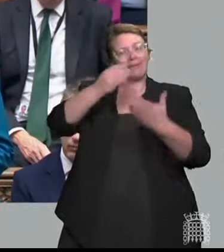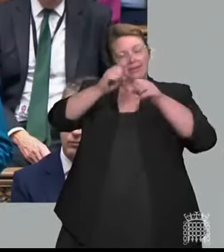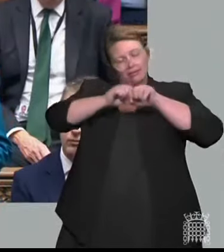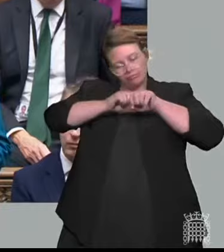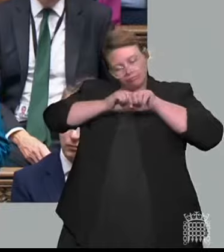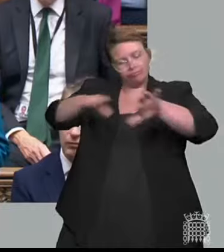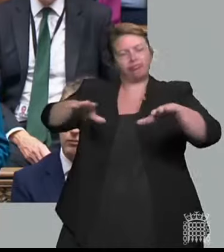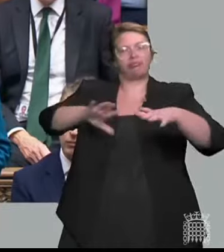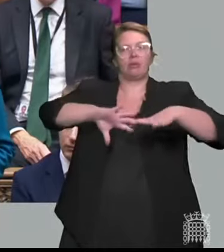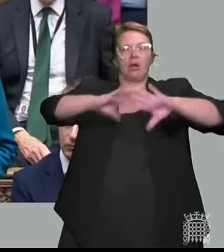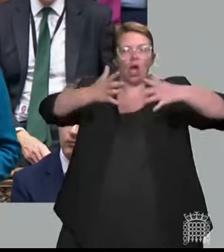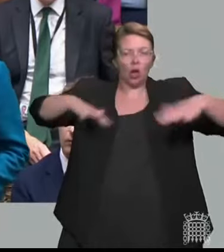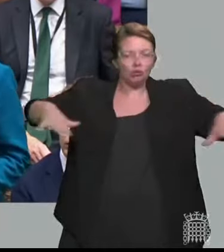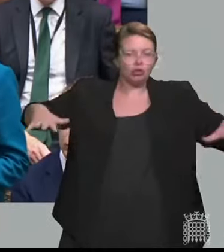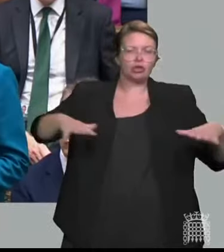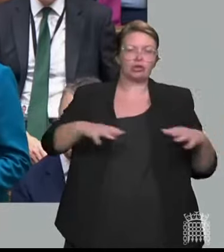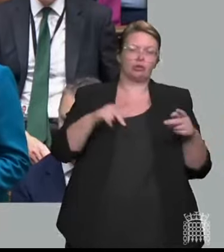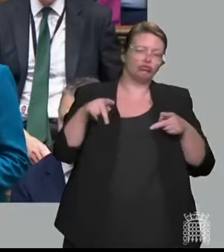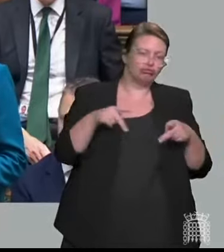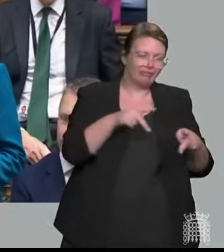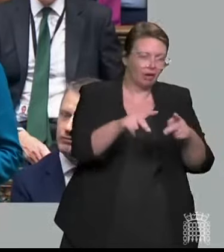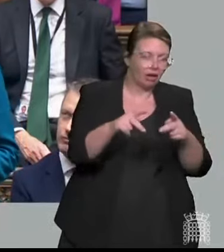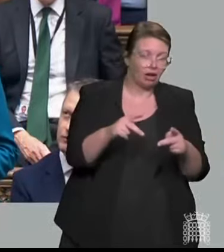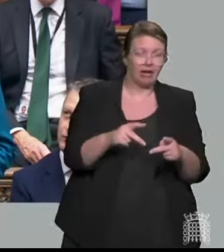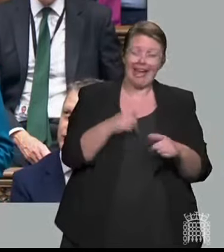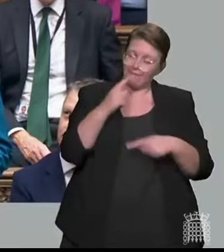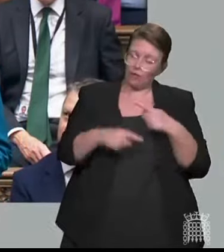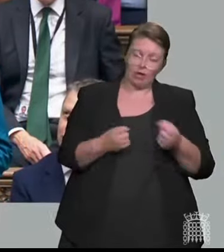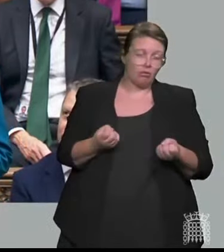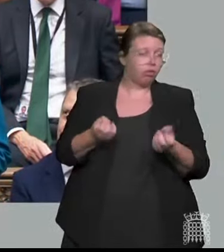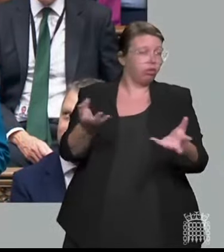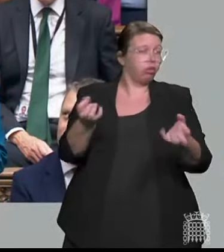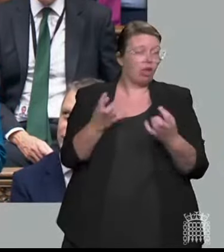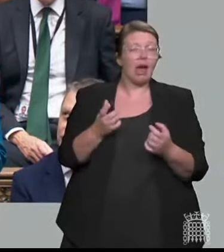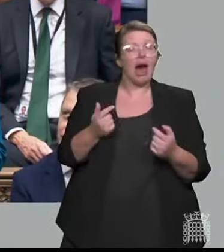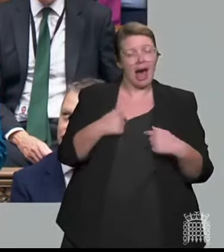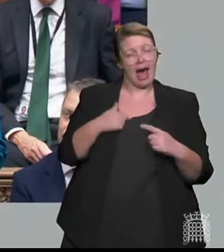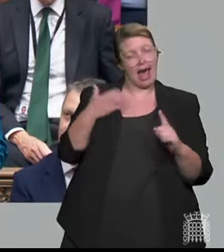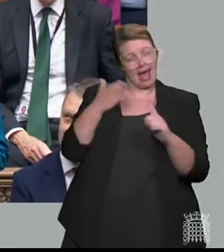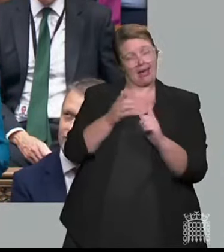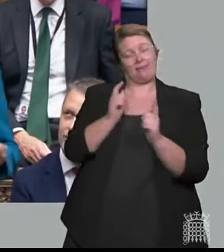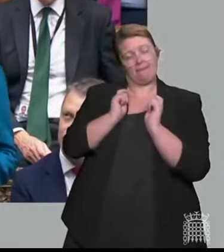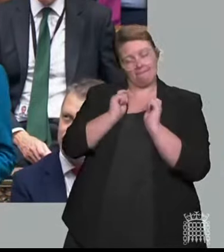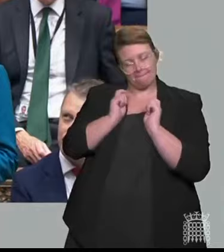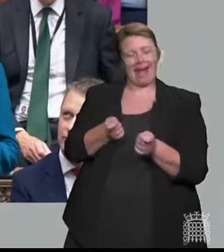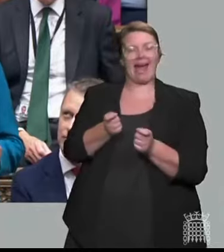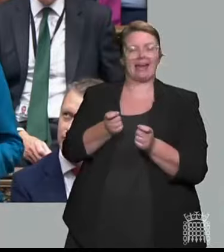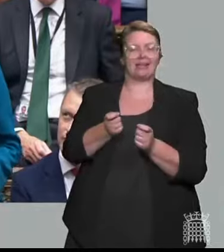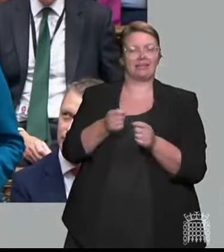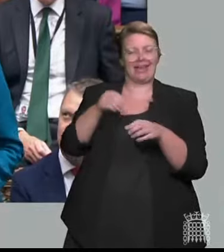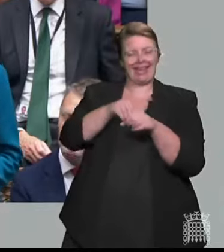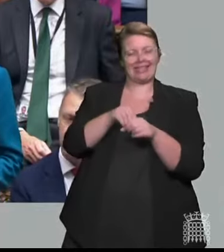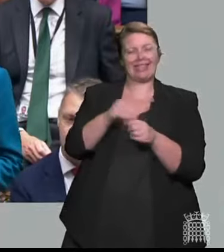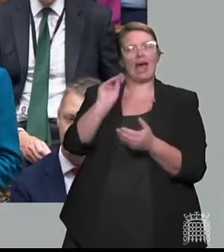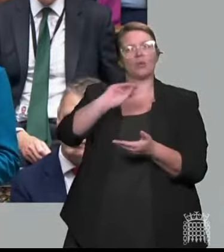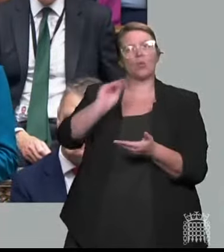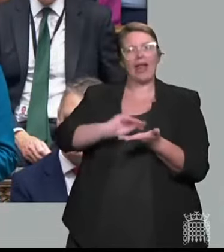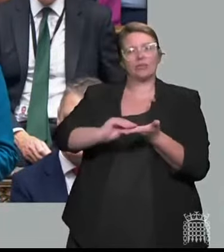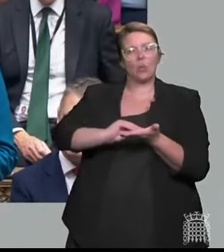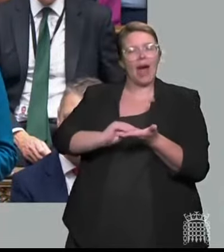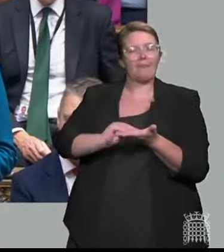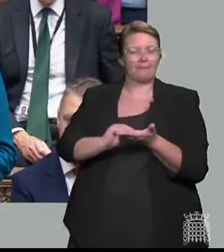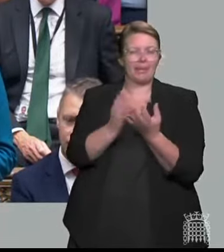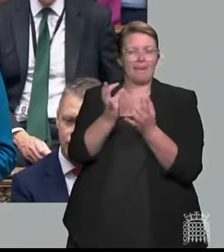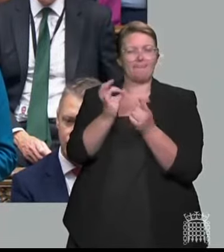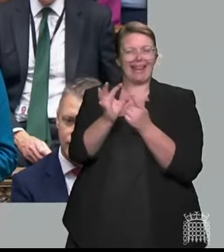and clog up our sewers. Yeah. I've been campaigning on this for years to ban plastic in wet wipes, and the government has finally promised